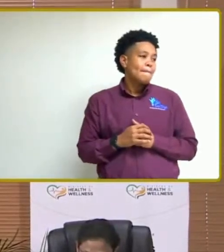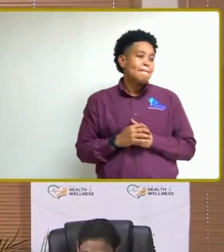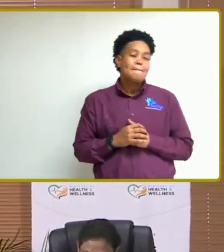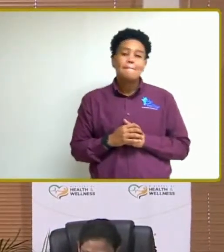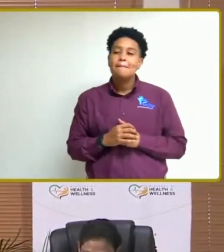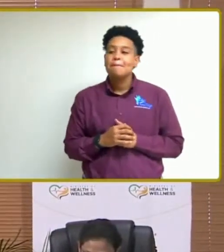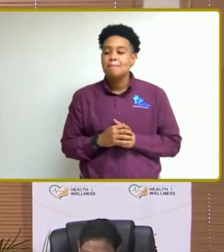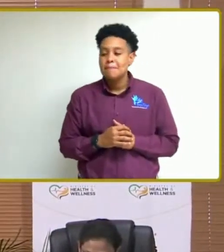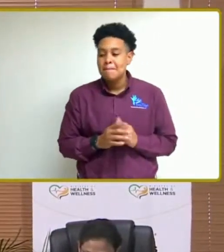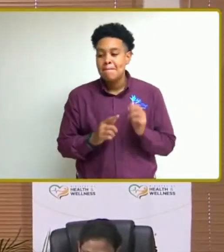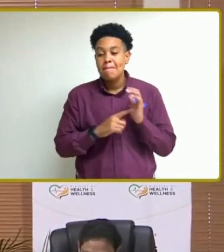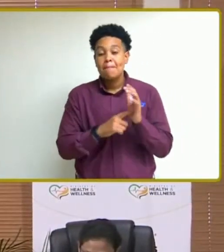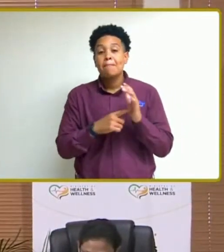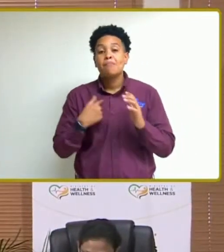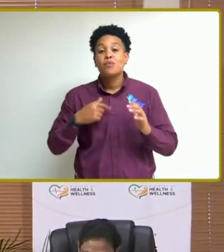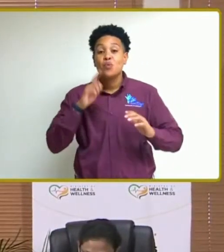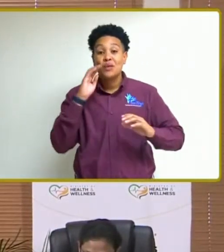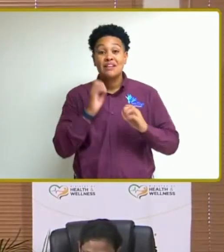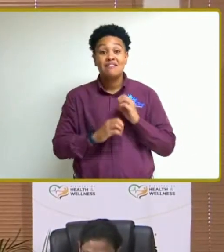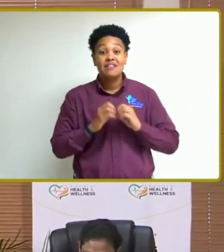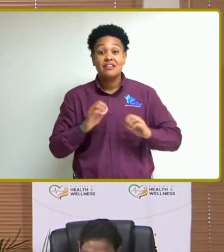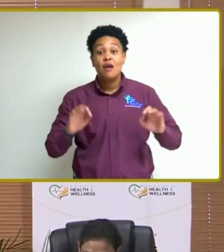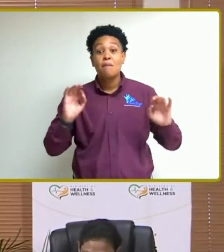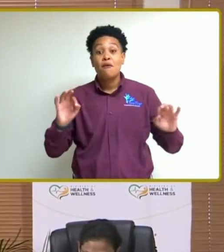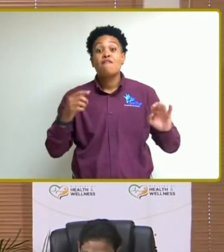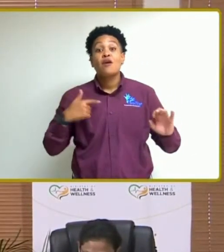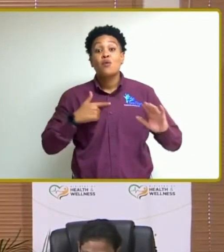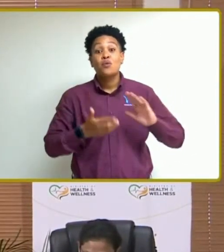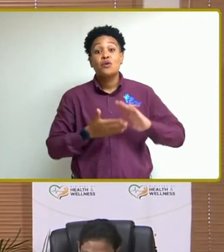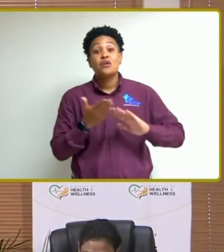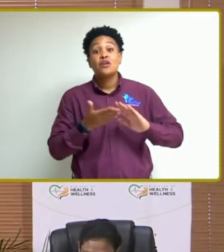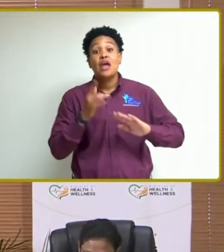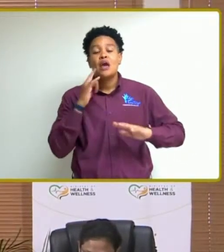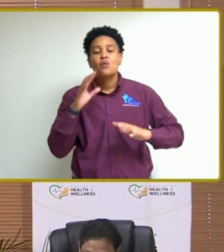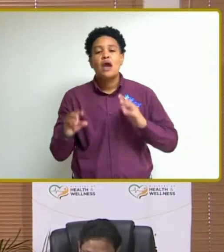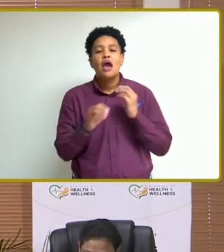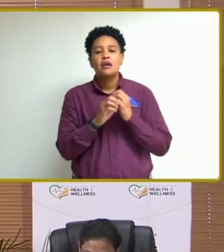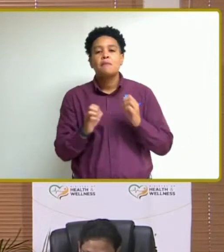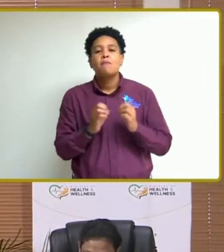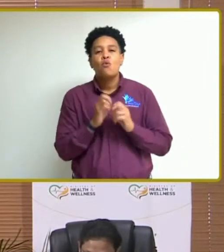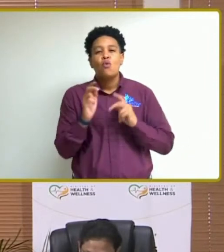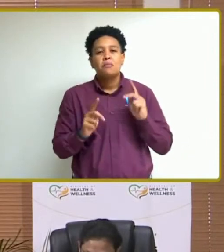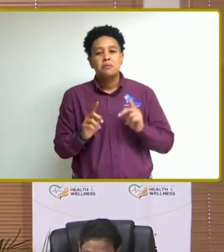we will perfect as we go along and as we add more persons to